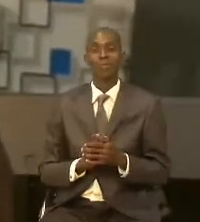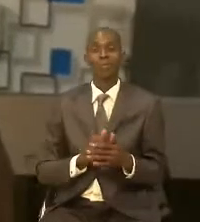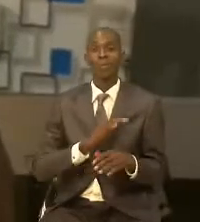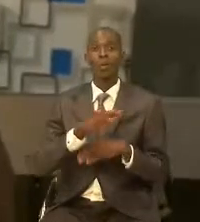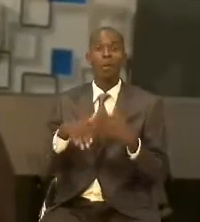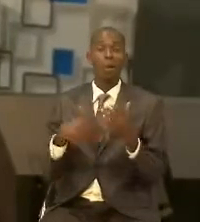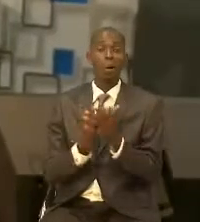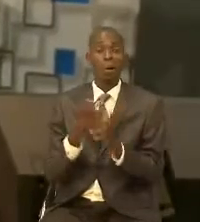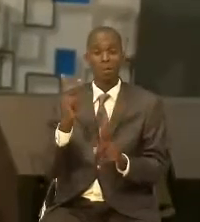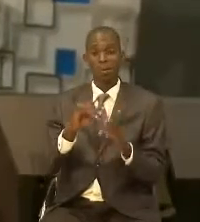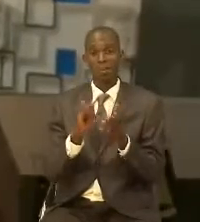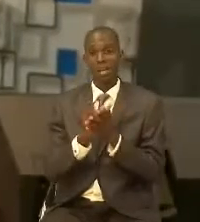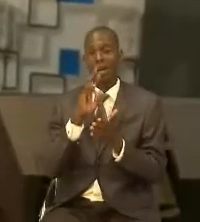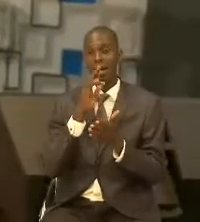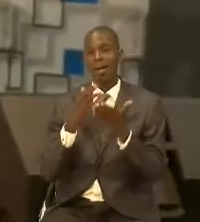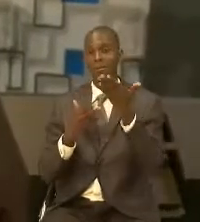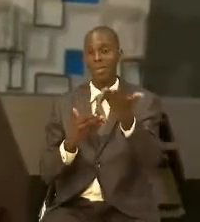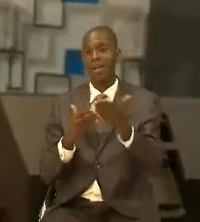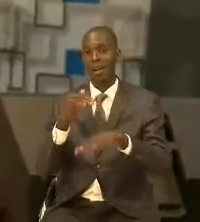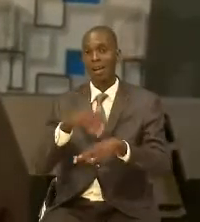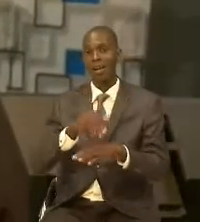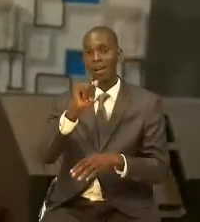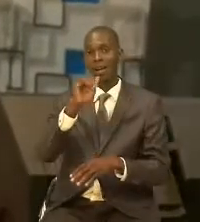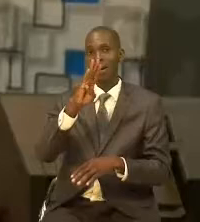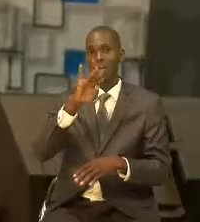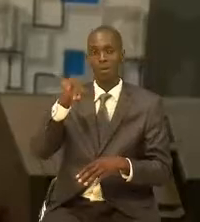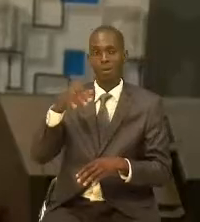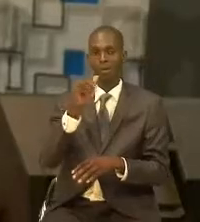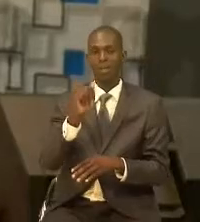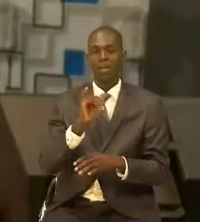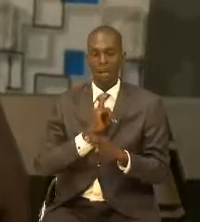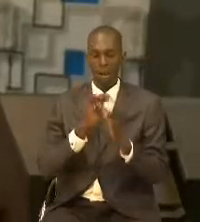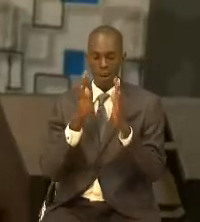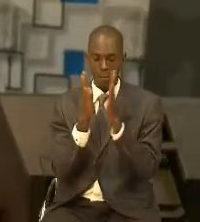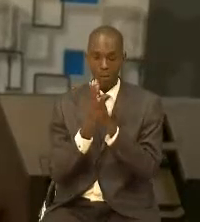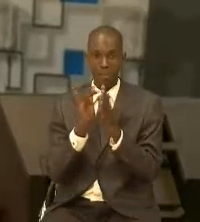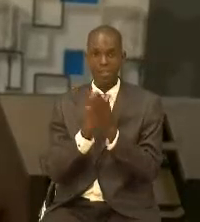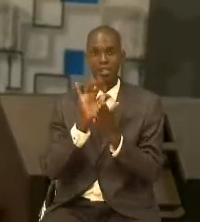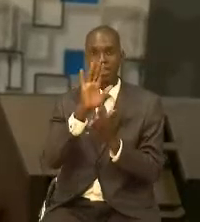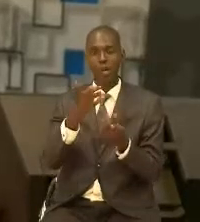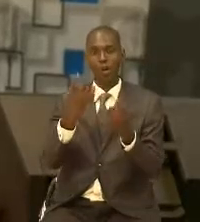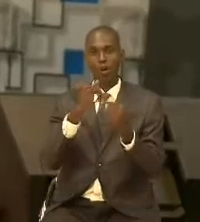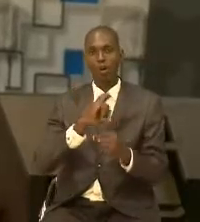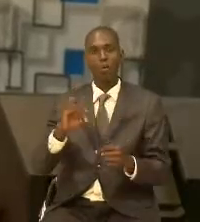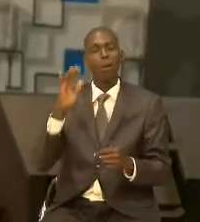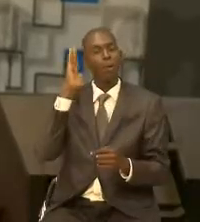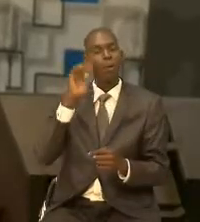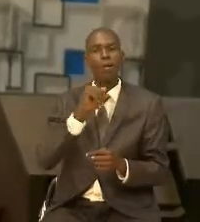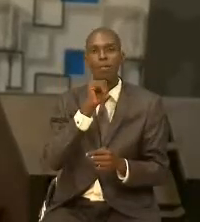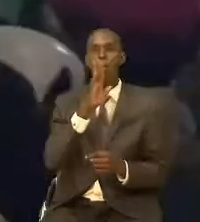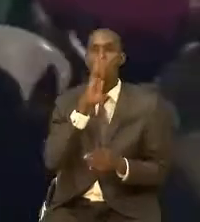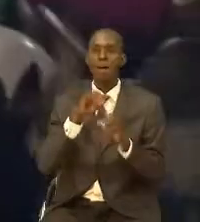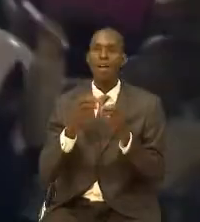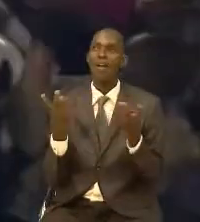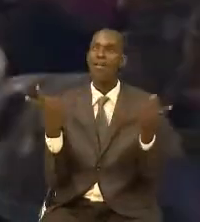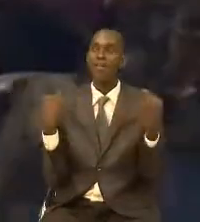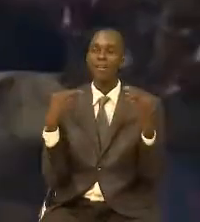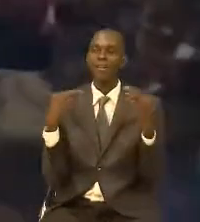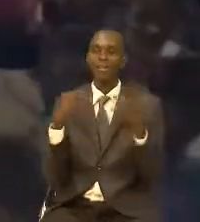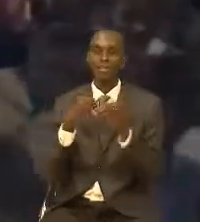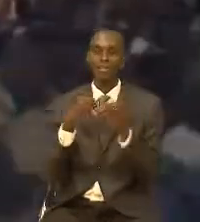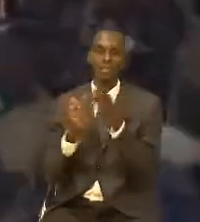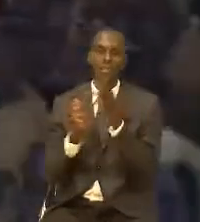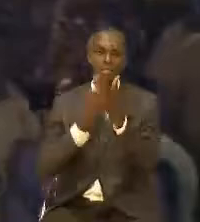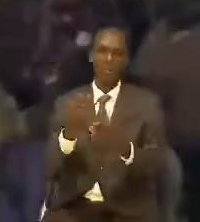here proper ground i pray that your coming will not be in vain in jesus name